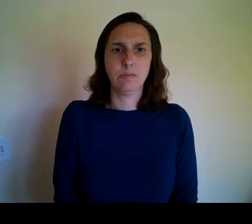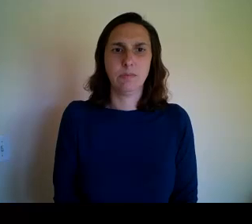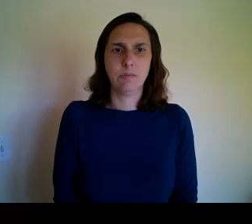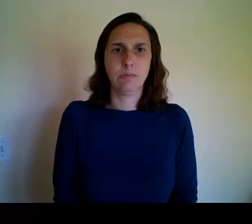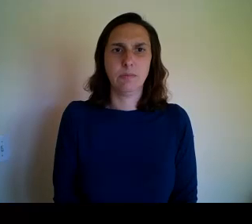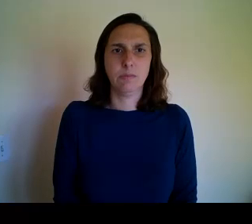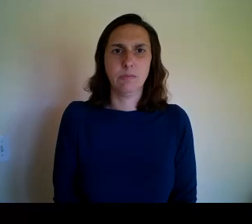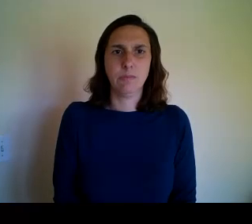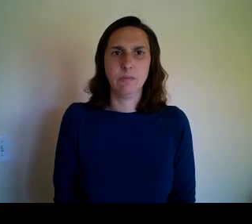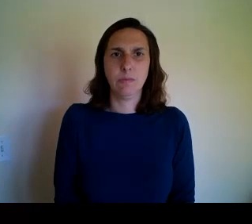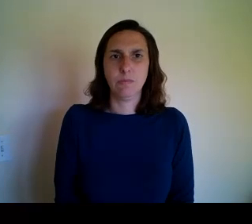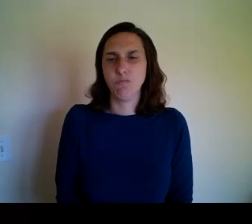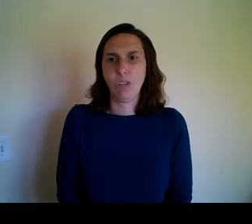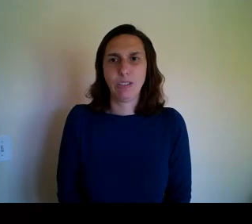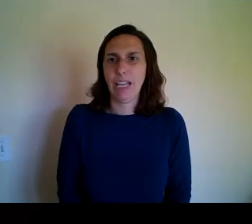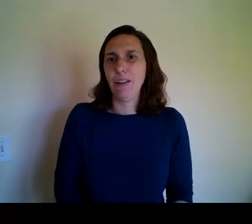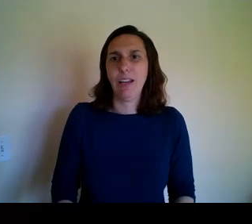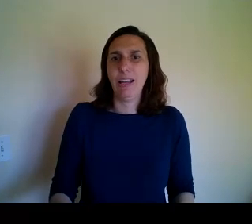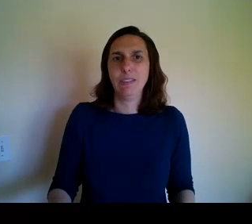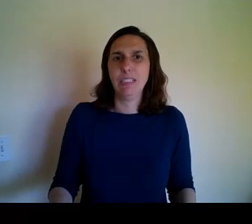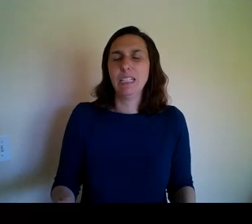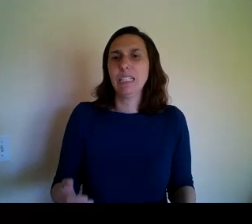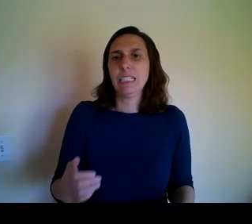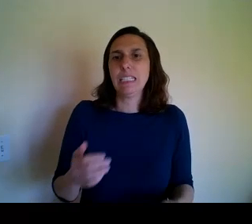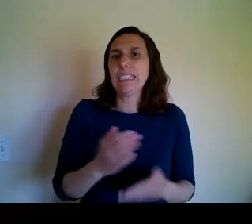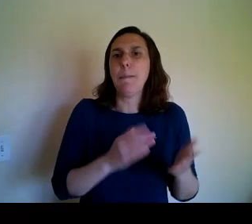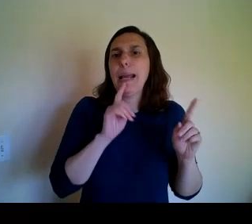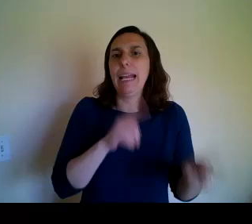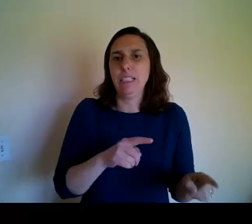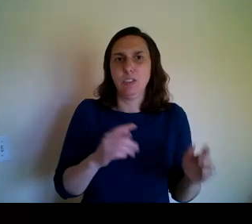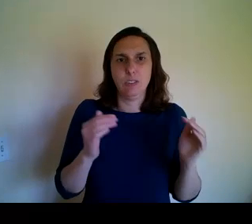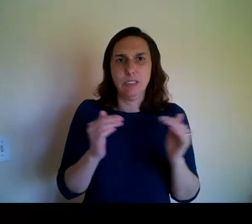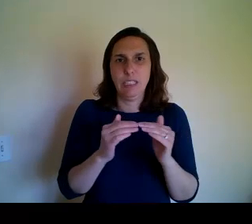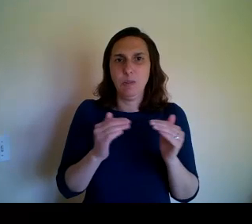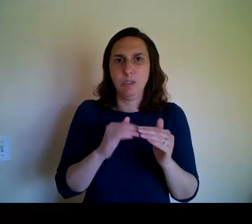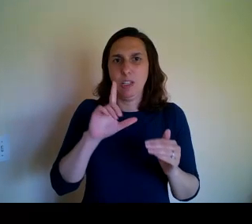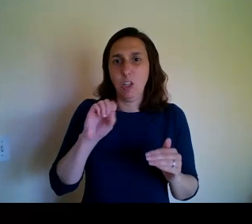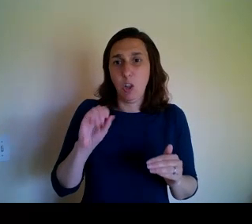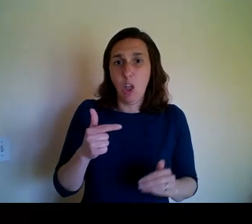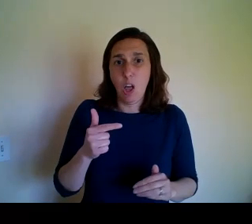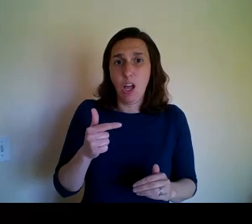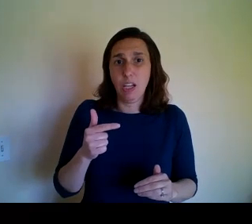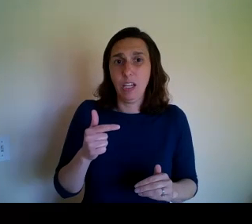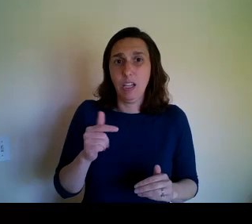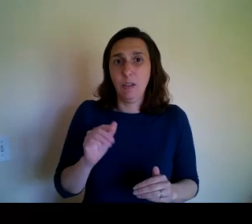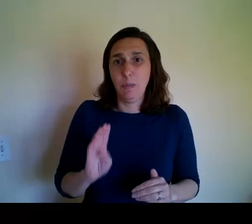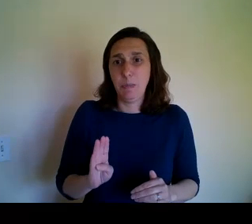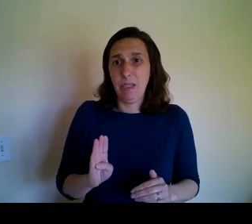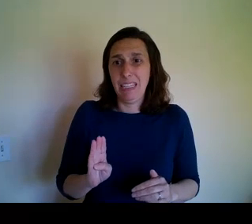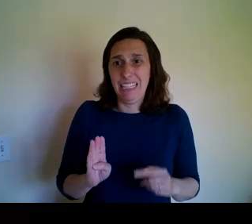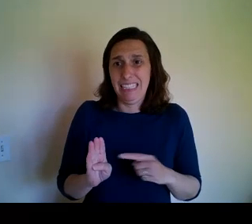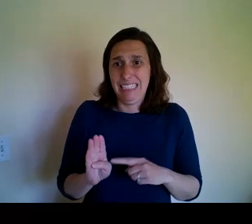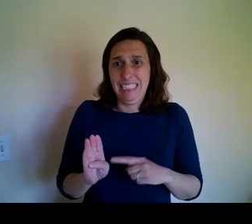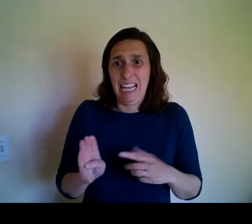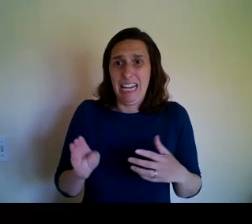some answer is equal to the log of a base that I do not have a key for on my